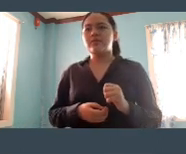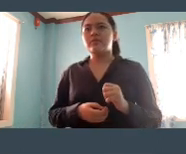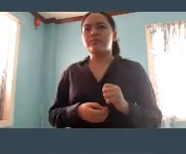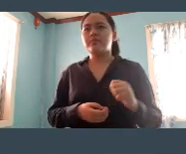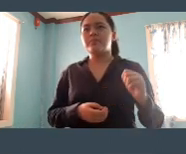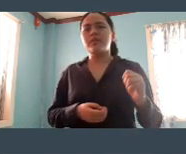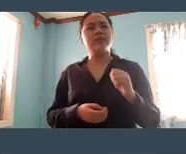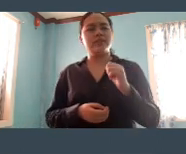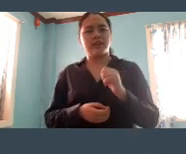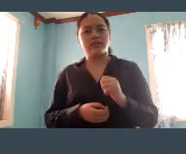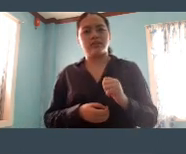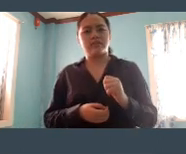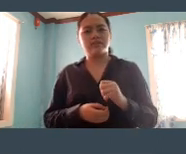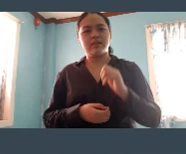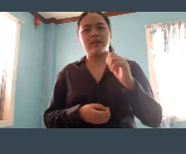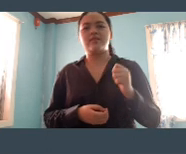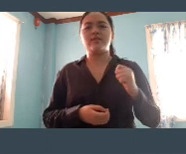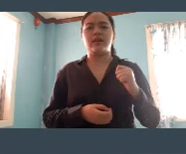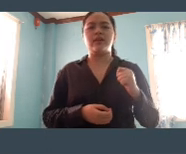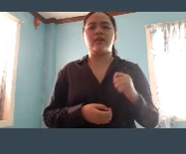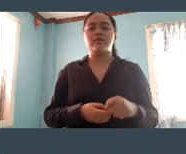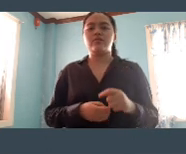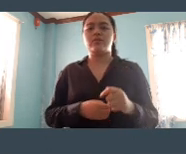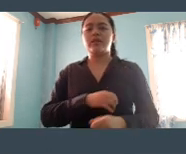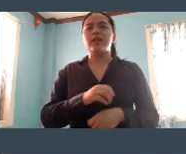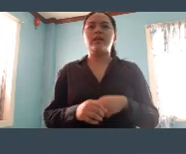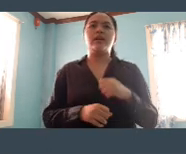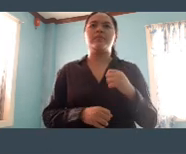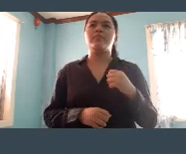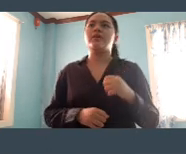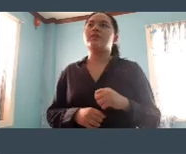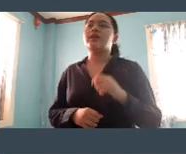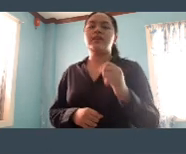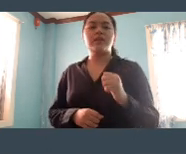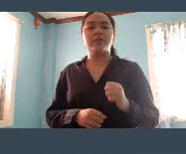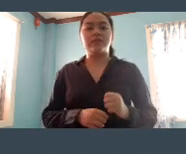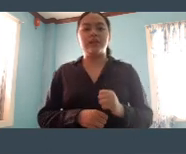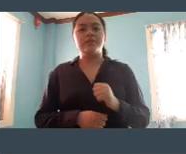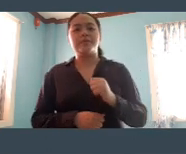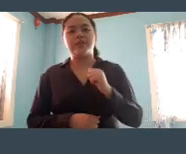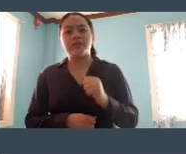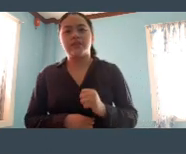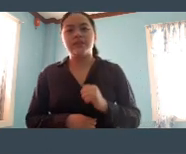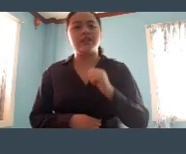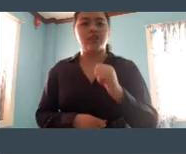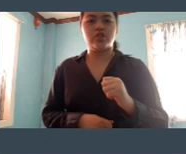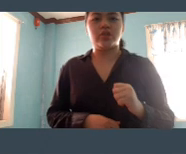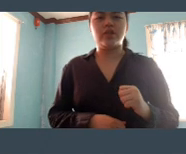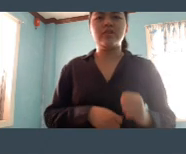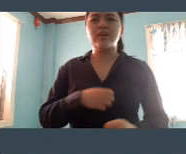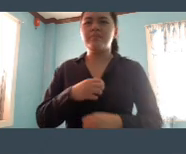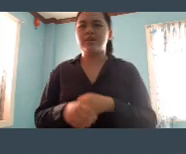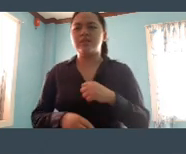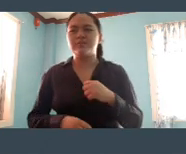rely on pollinators or the insect so they can enable the